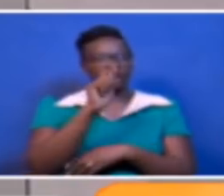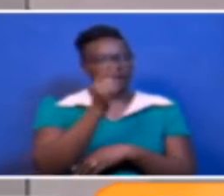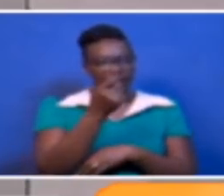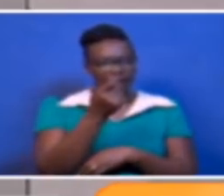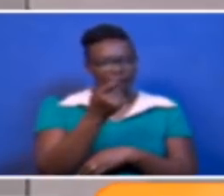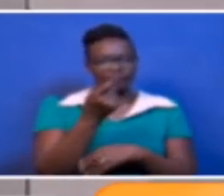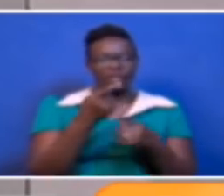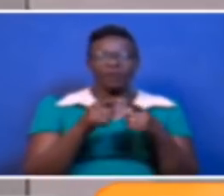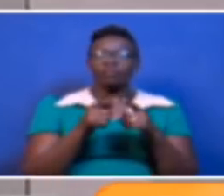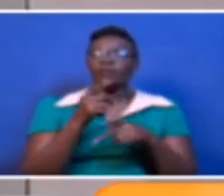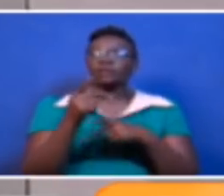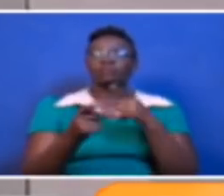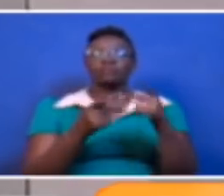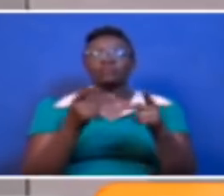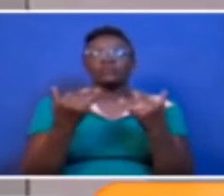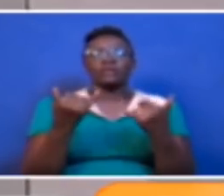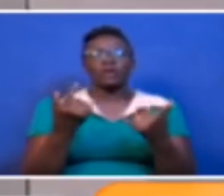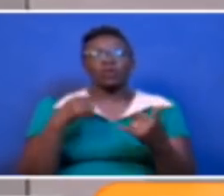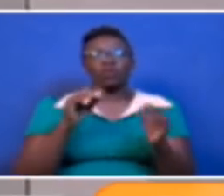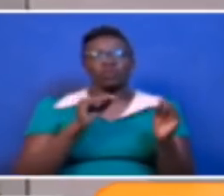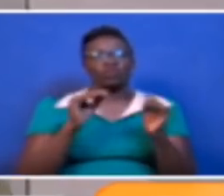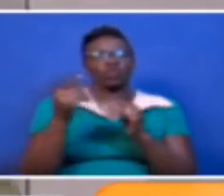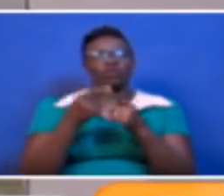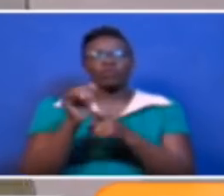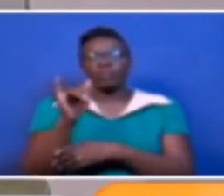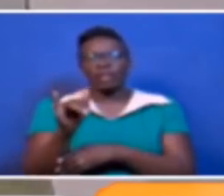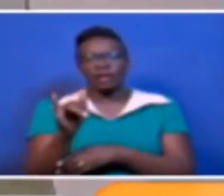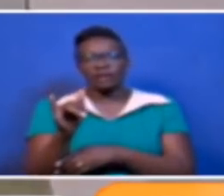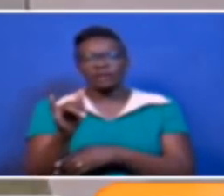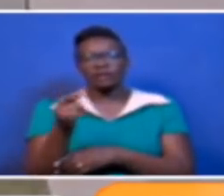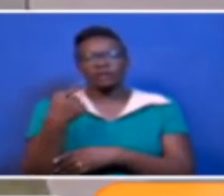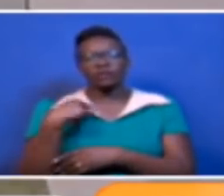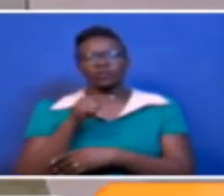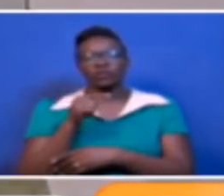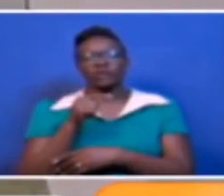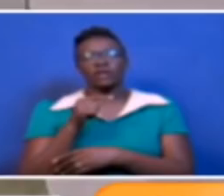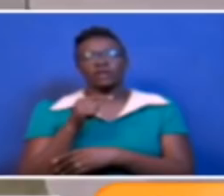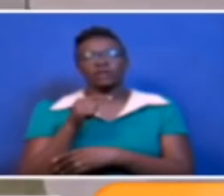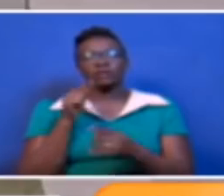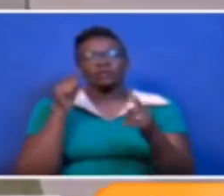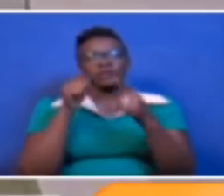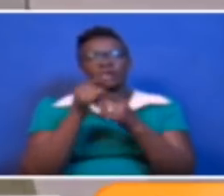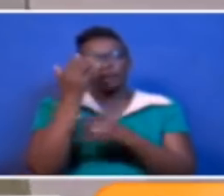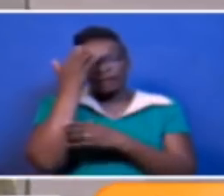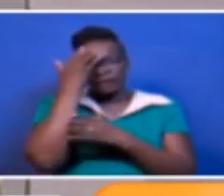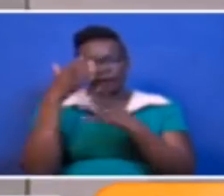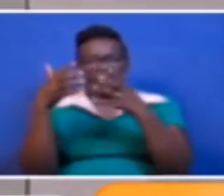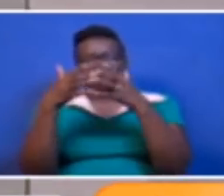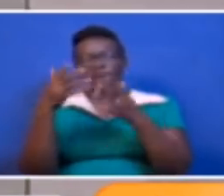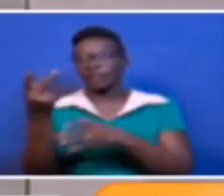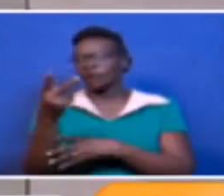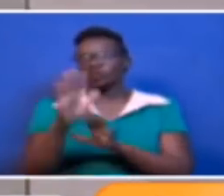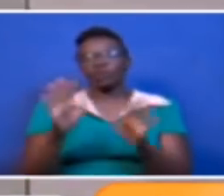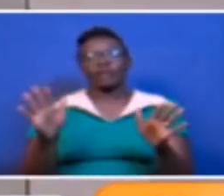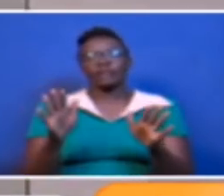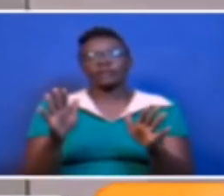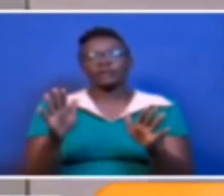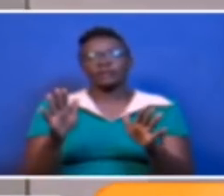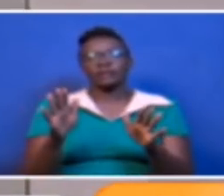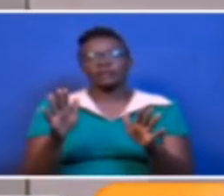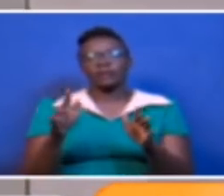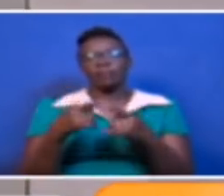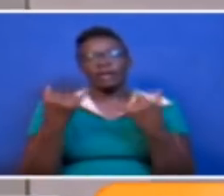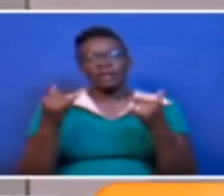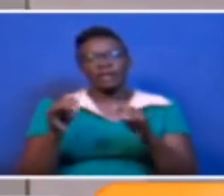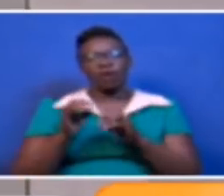reached a level now that we moved from them just targeting Israel and America, uh-huh, and now targeting the whole world,